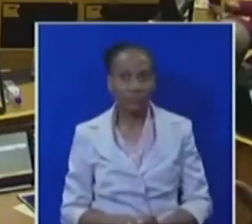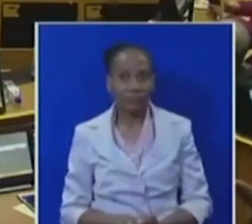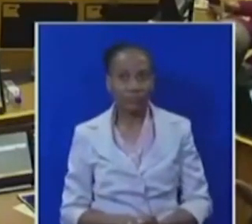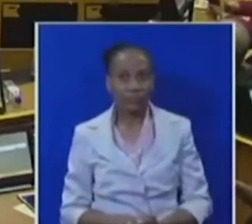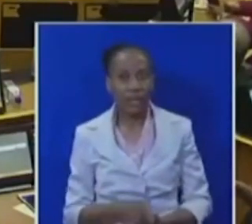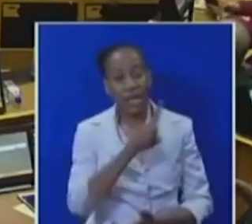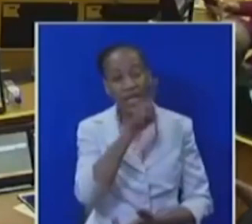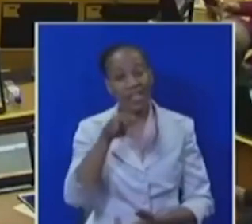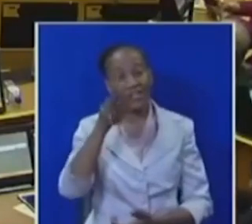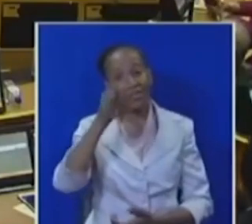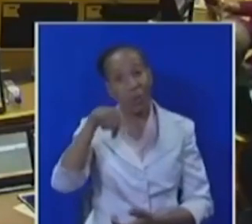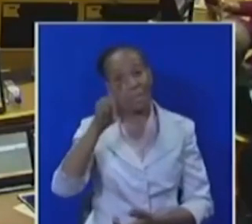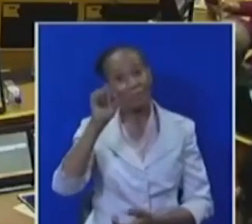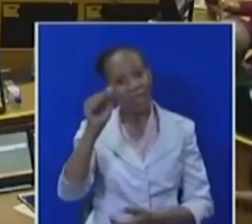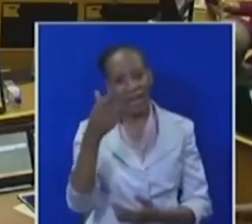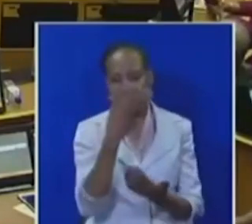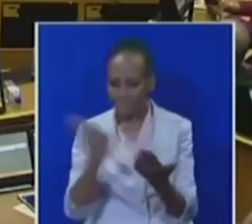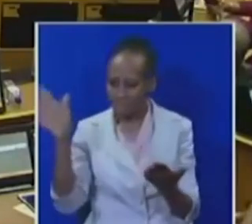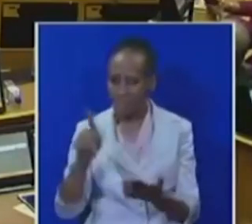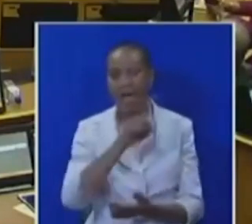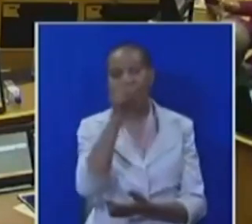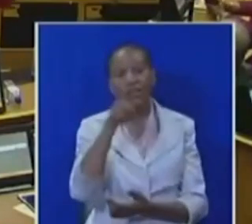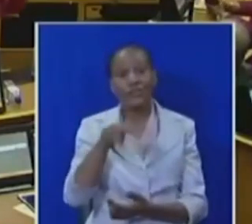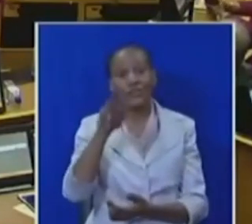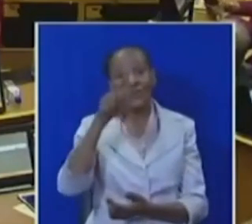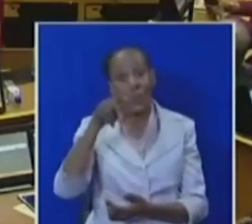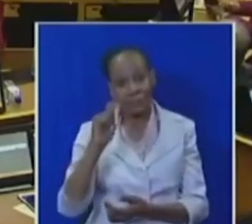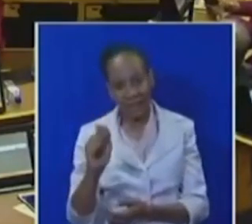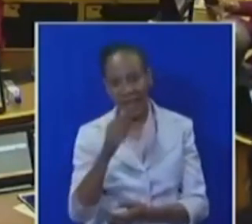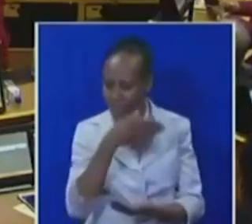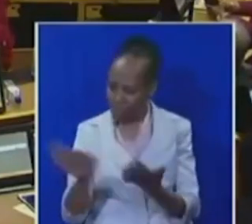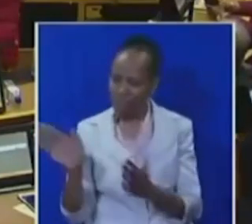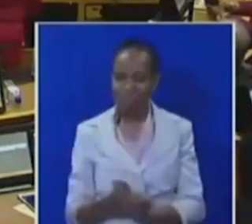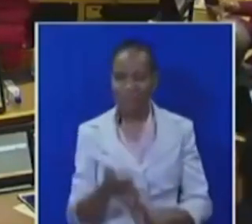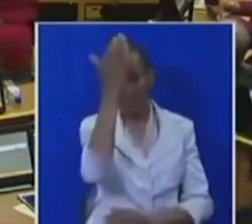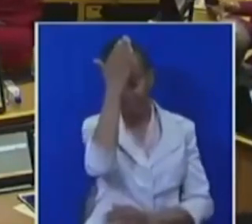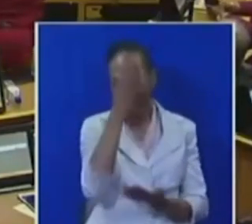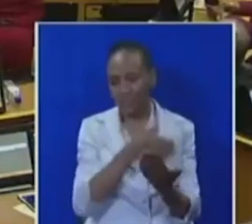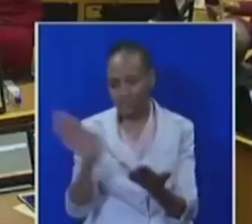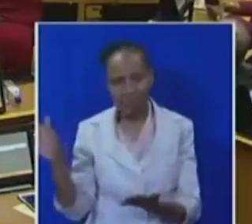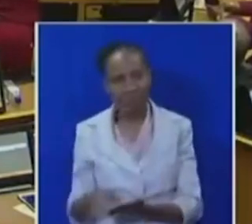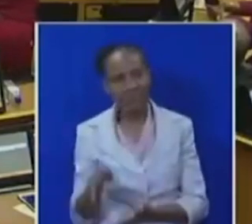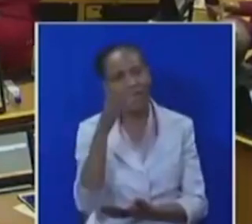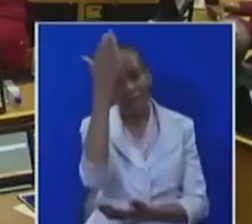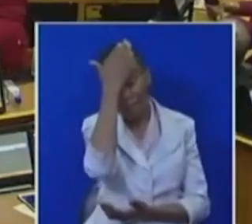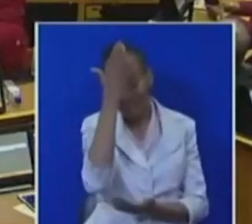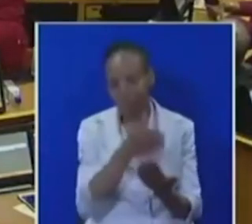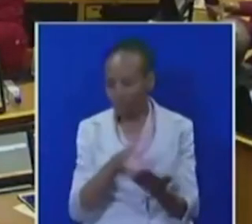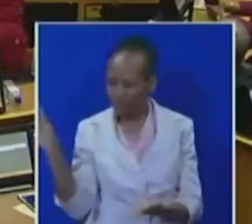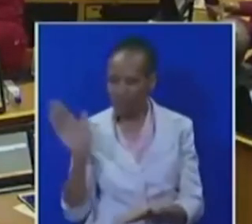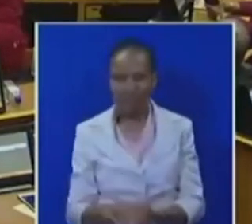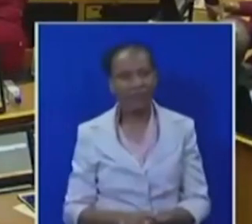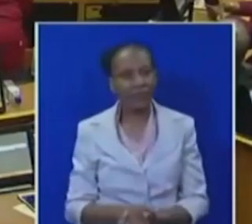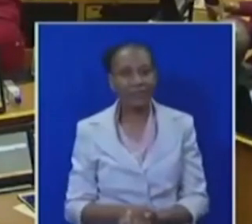Zupta must fall! Zupta must fall! Zupta must fall! Zupta must fall! Zupta must fall!